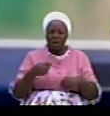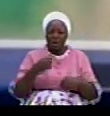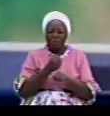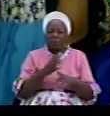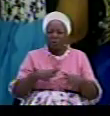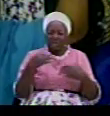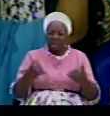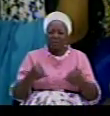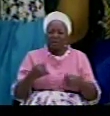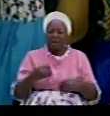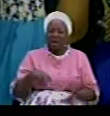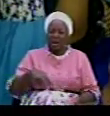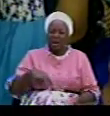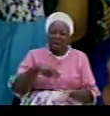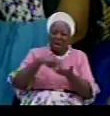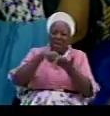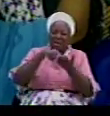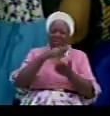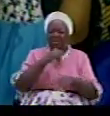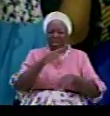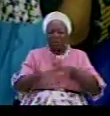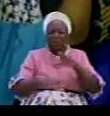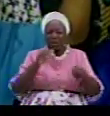in Jesus' name.